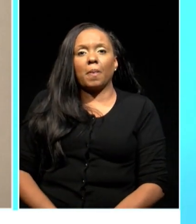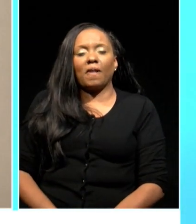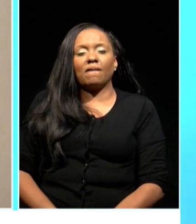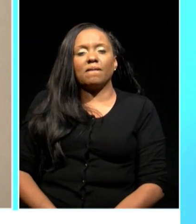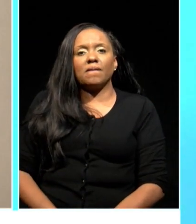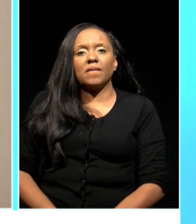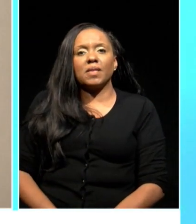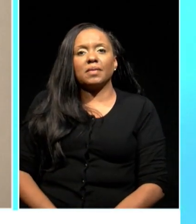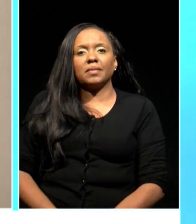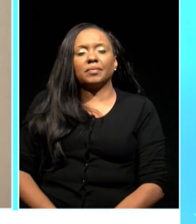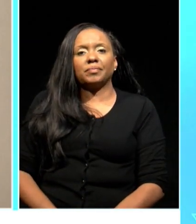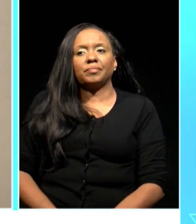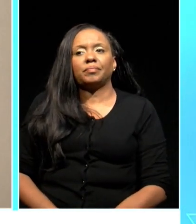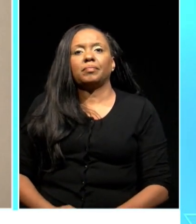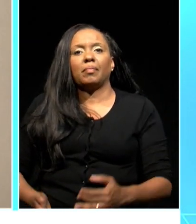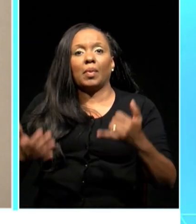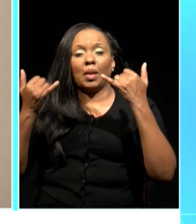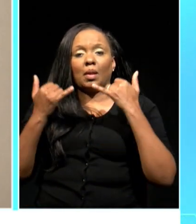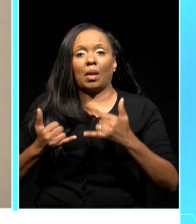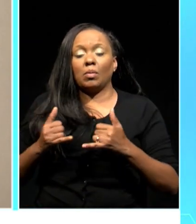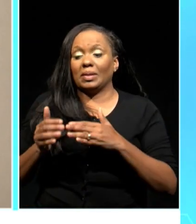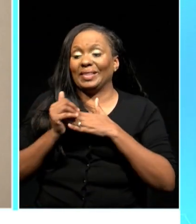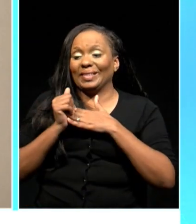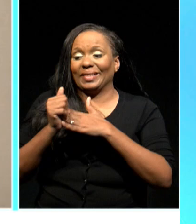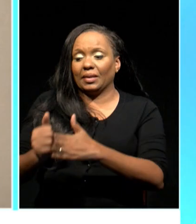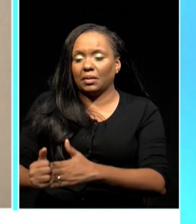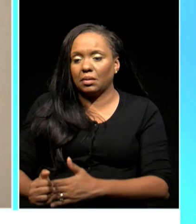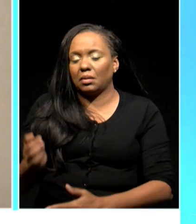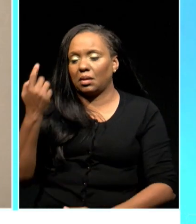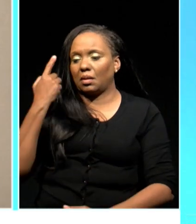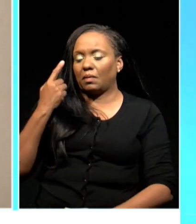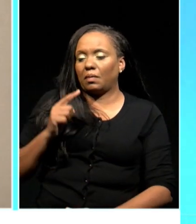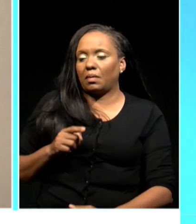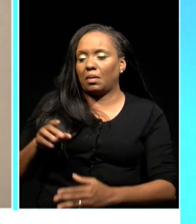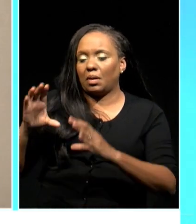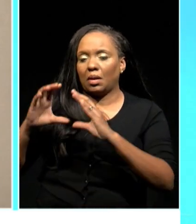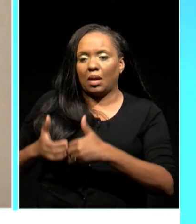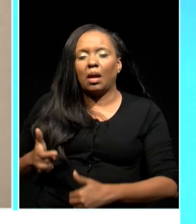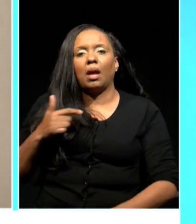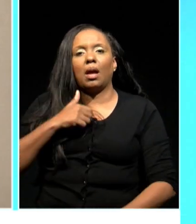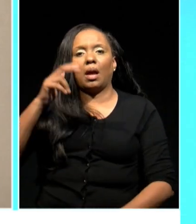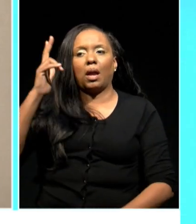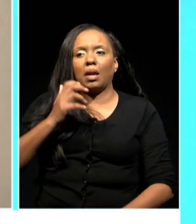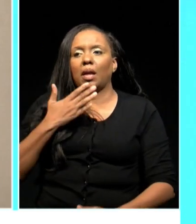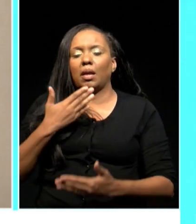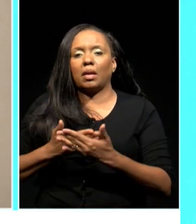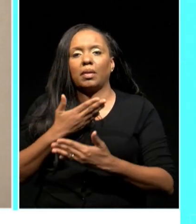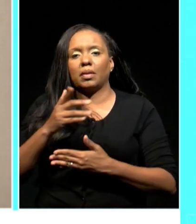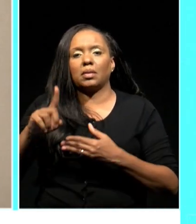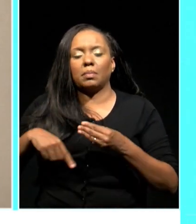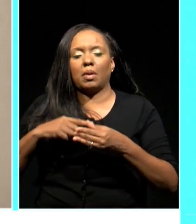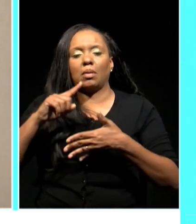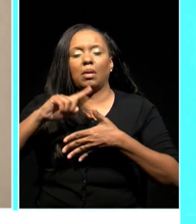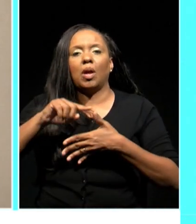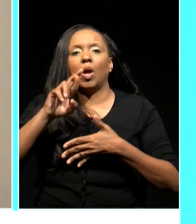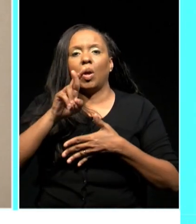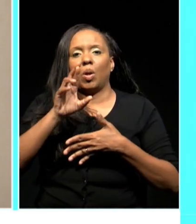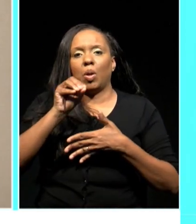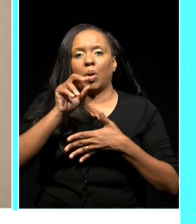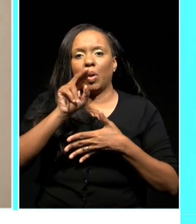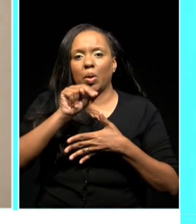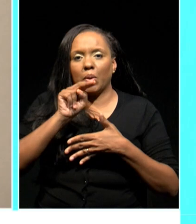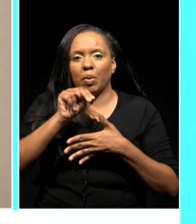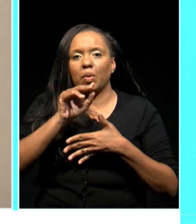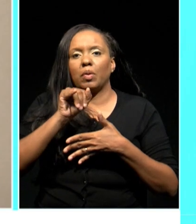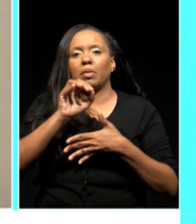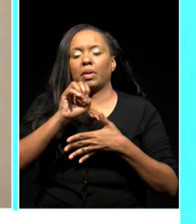the upcoming leadership of the party, I too have been hearing good things about Ronnie Yearwood, and I think that he has many